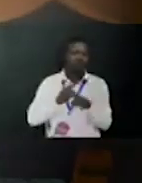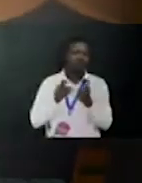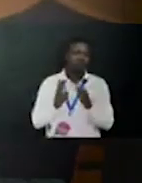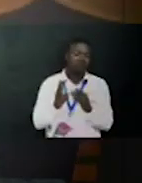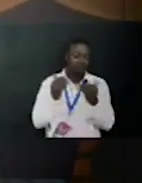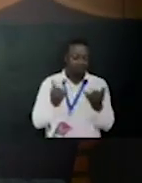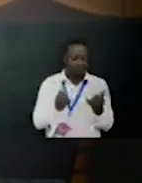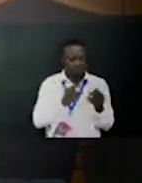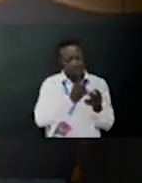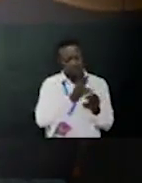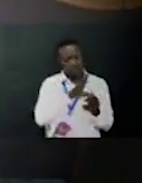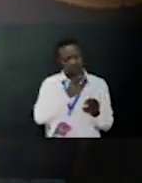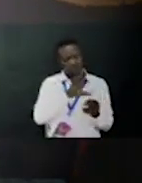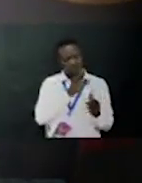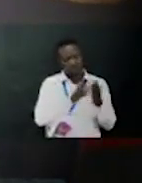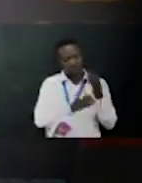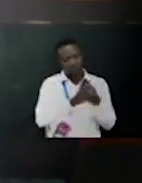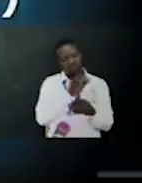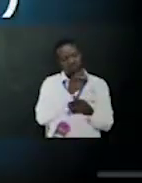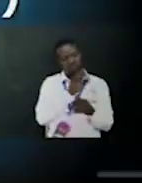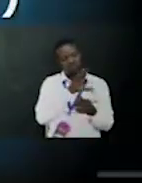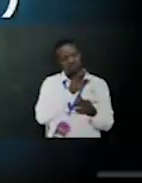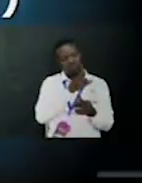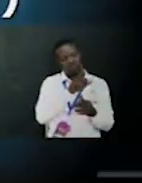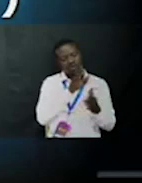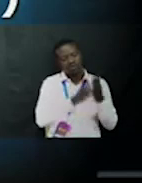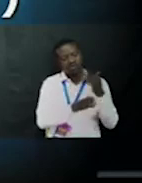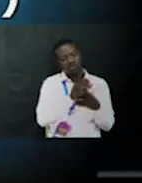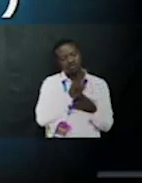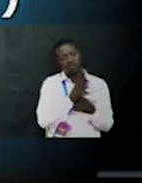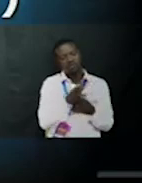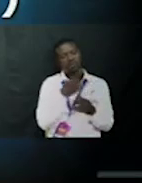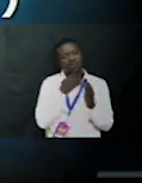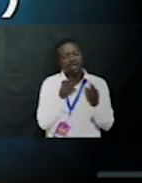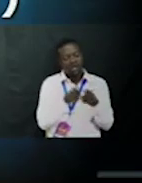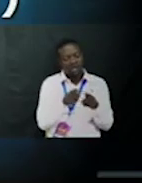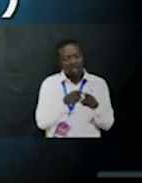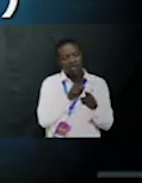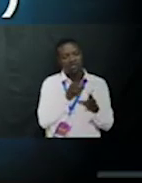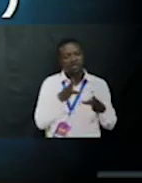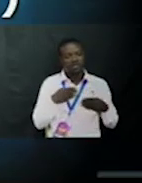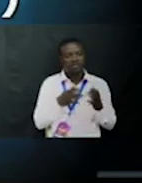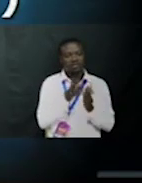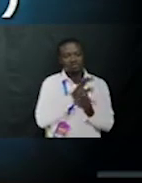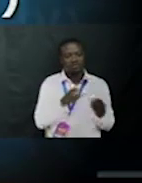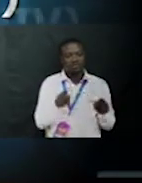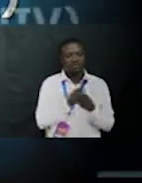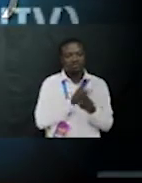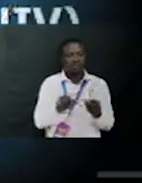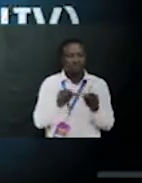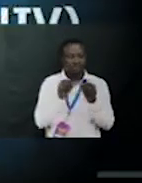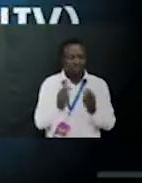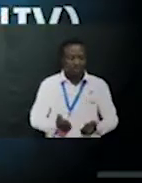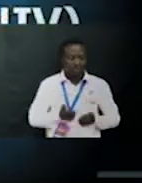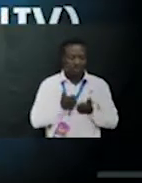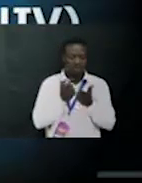Colossians 2. So then, just as you have received Christ Jesus as Lord, continue to live your lives in him, rooted